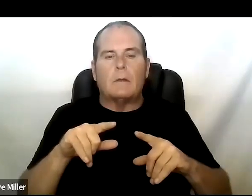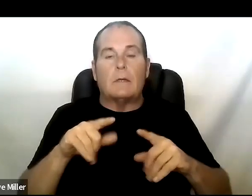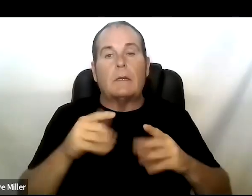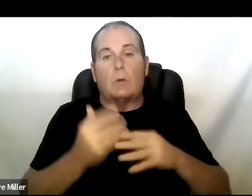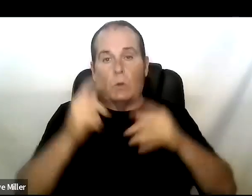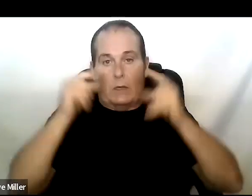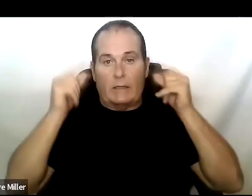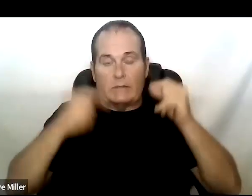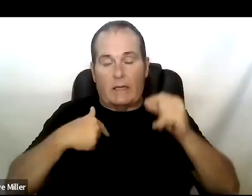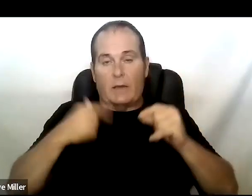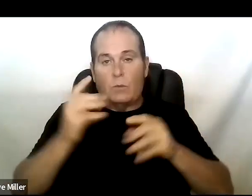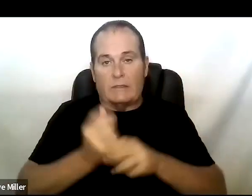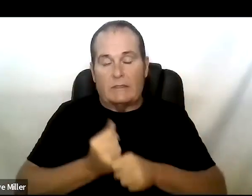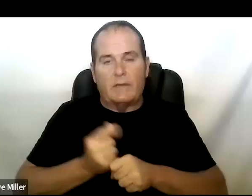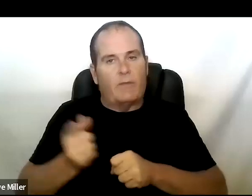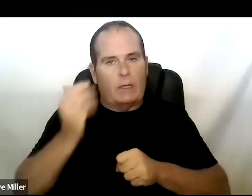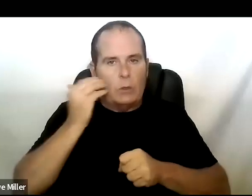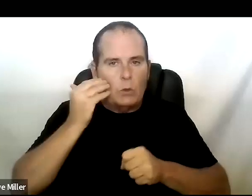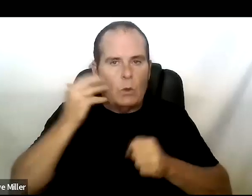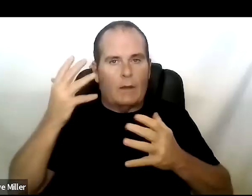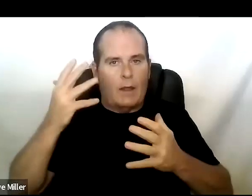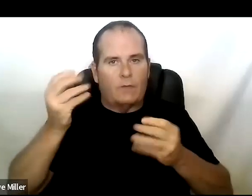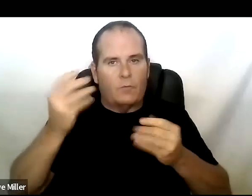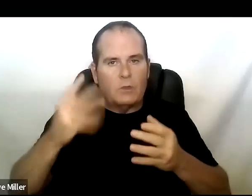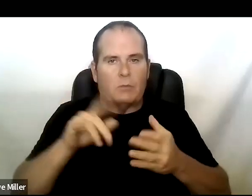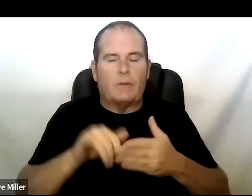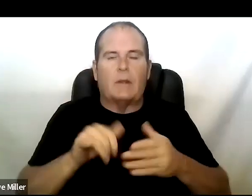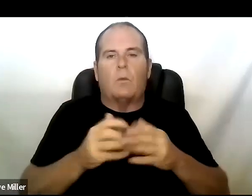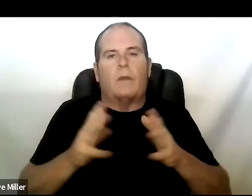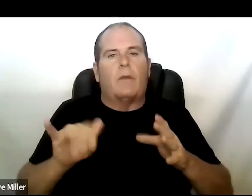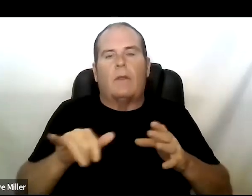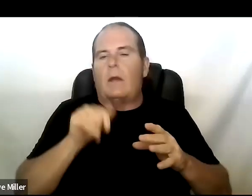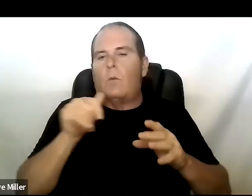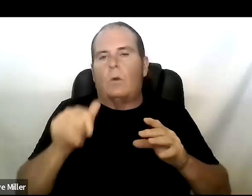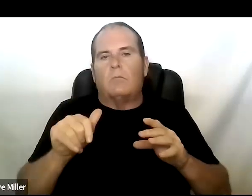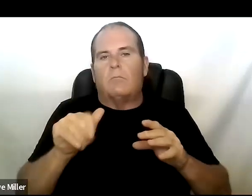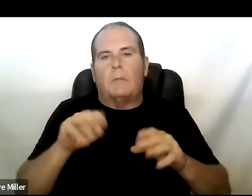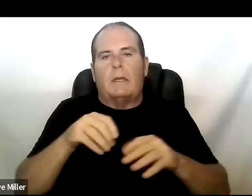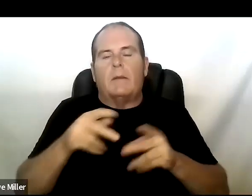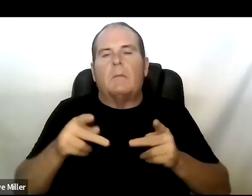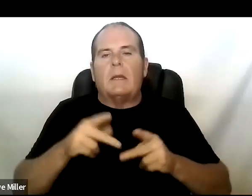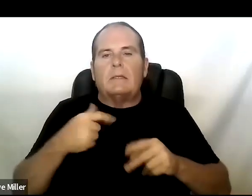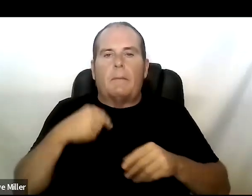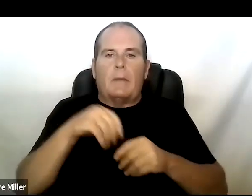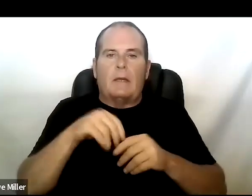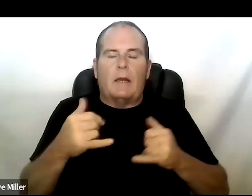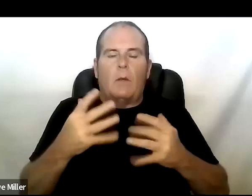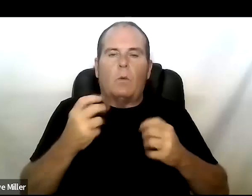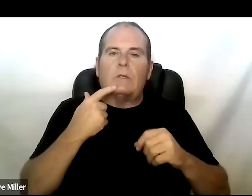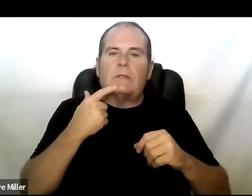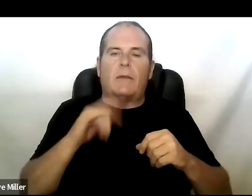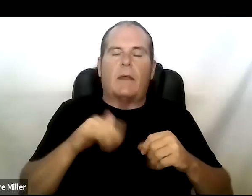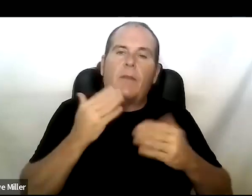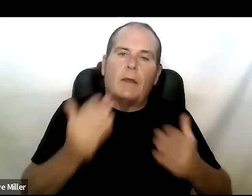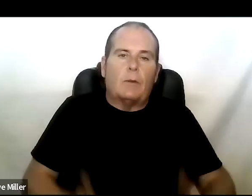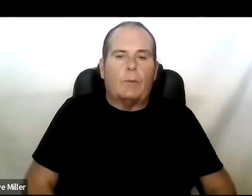they knew a lot about that, and you know, if it wasn't for that, I wouldn't be in the place that I'm at now. So I just wanted to say that for what it's worth. Thank